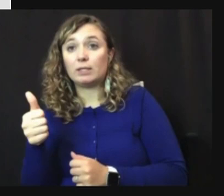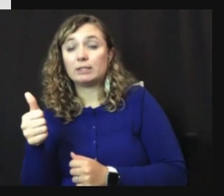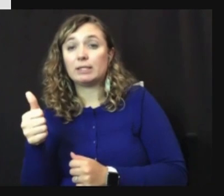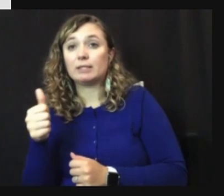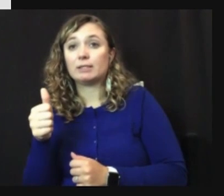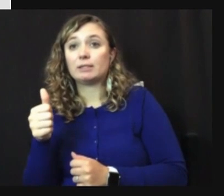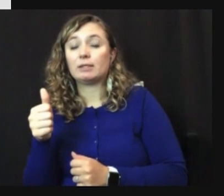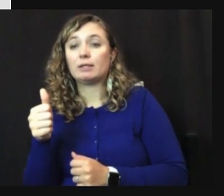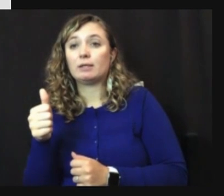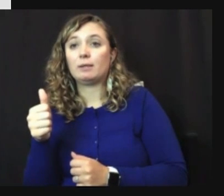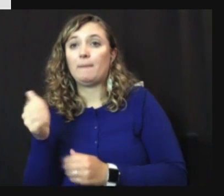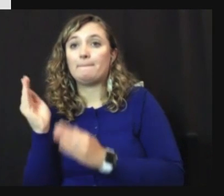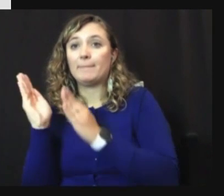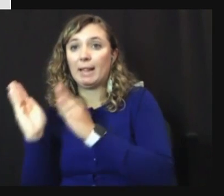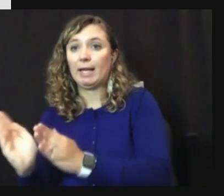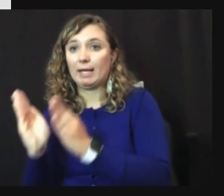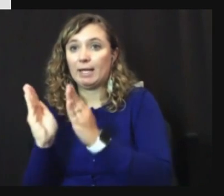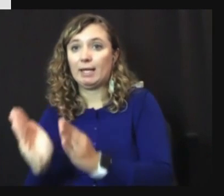But